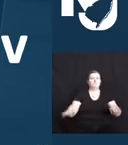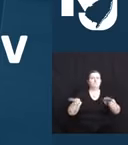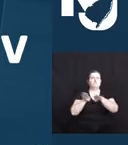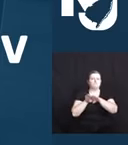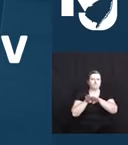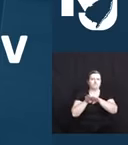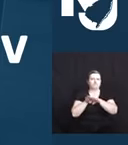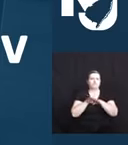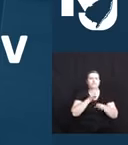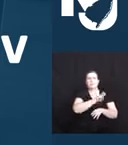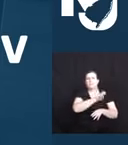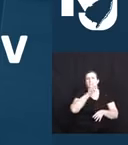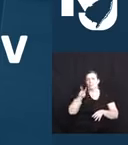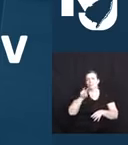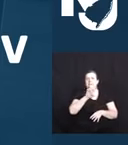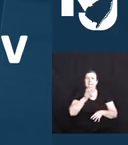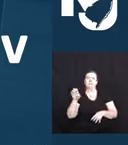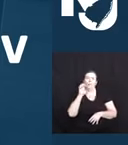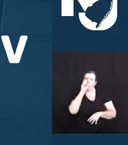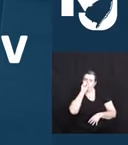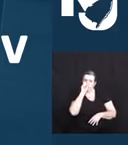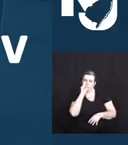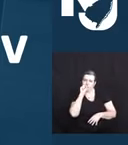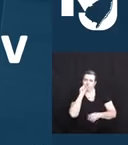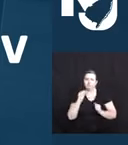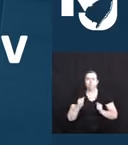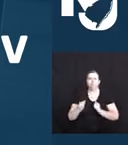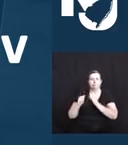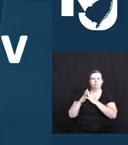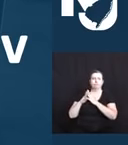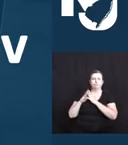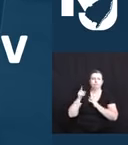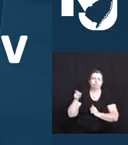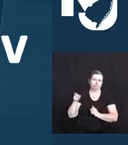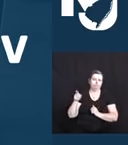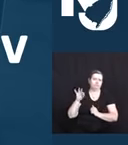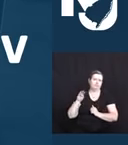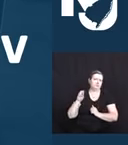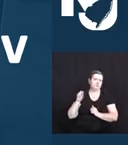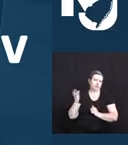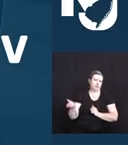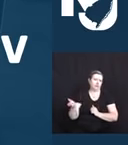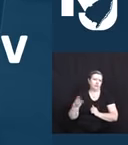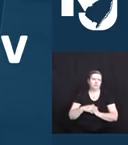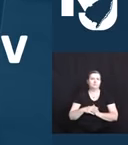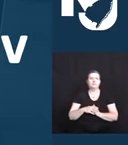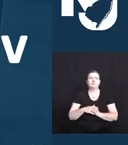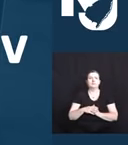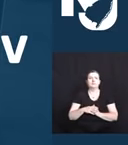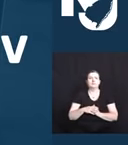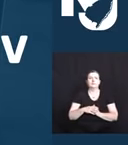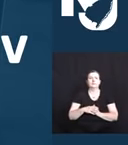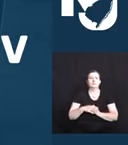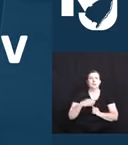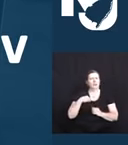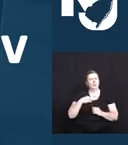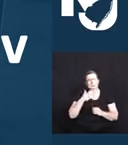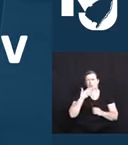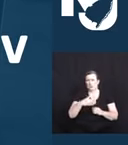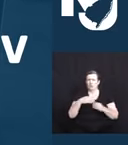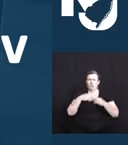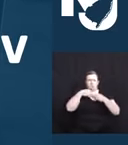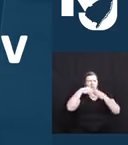Orange alternate care site. Dr. Adenaro has an extensive background in medicine. He served